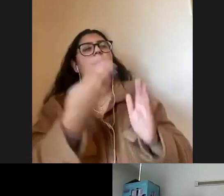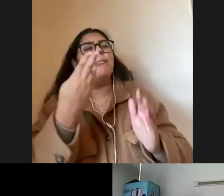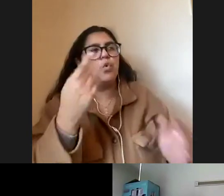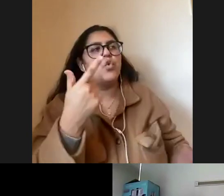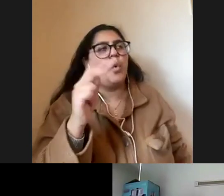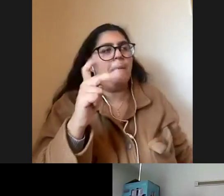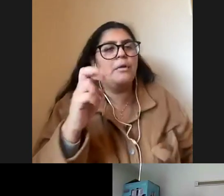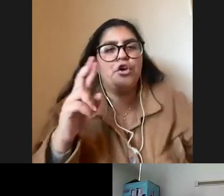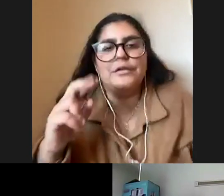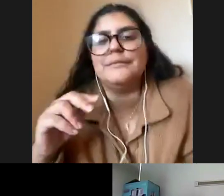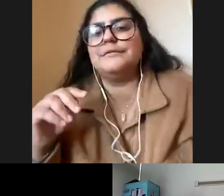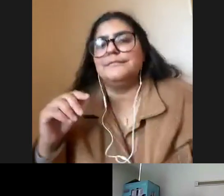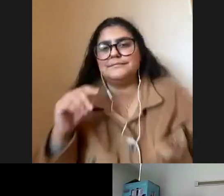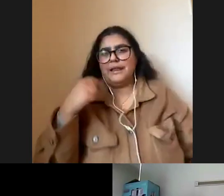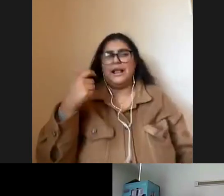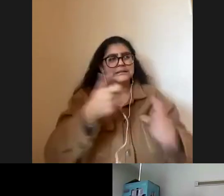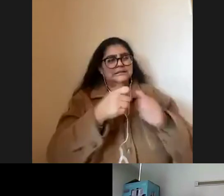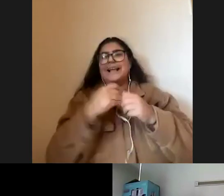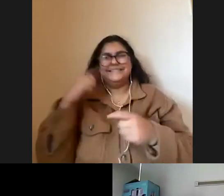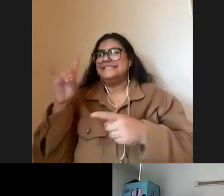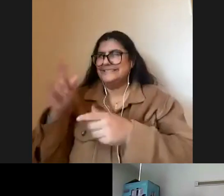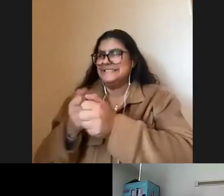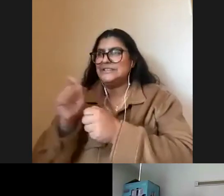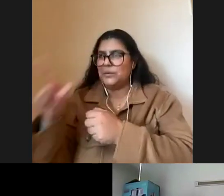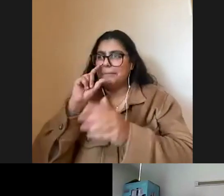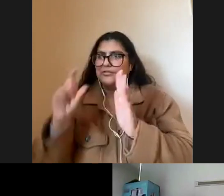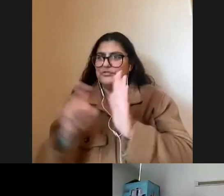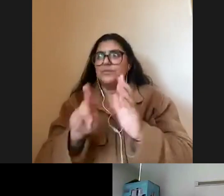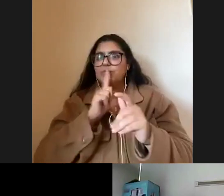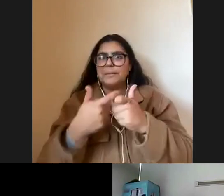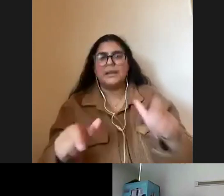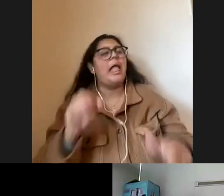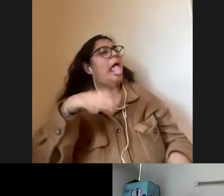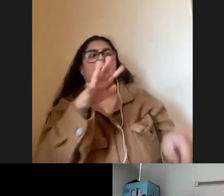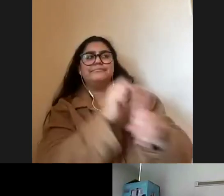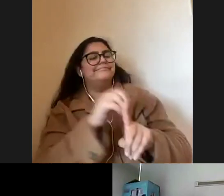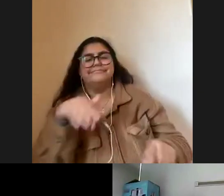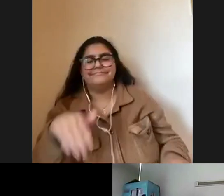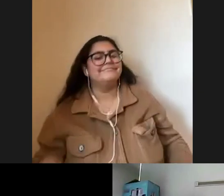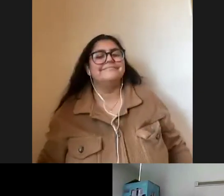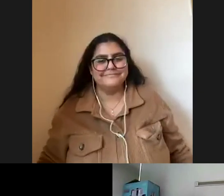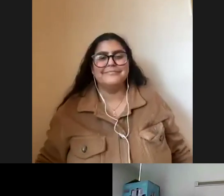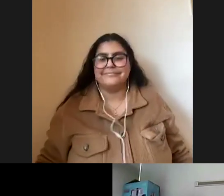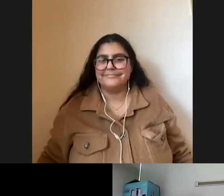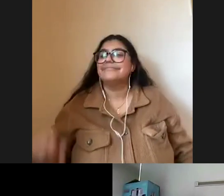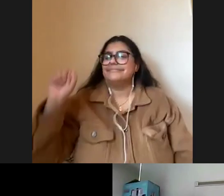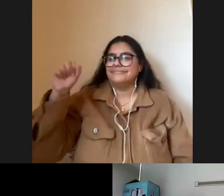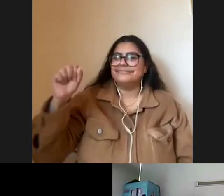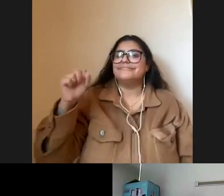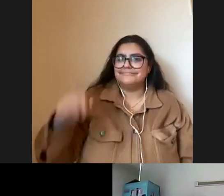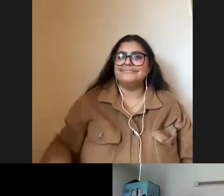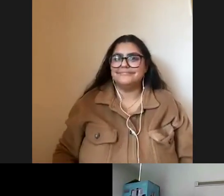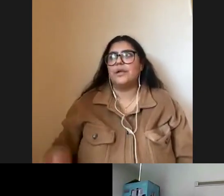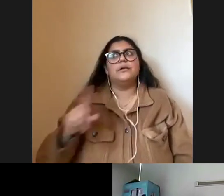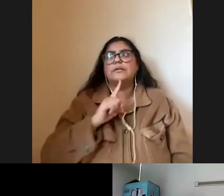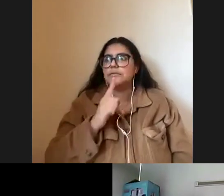saw. I yeah, texted no, we you a picture when I saw it. It was so big. yeah we haven't caught that yet. Yeah, yeah. Yeah,